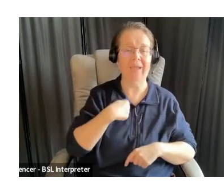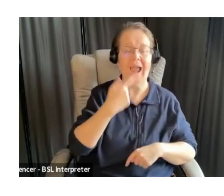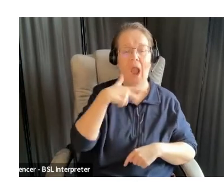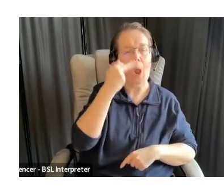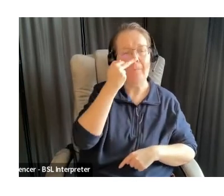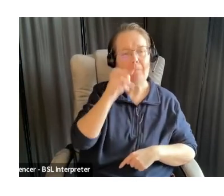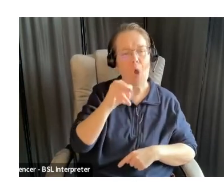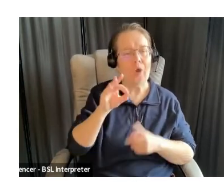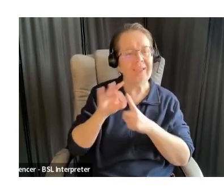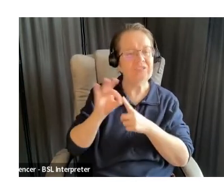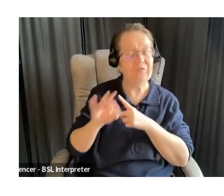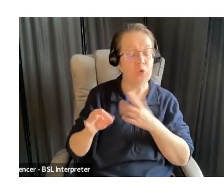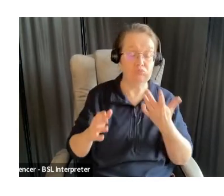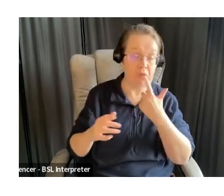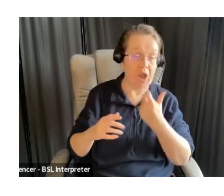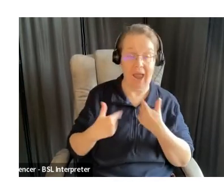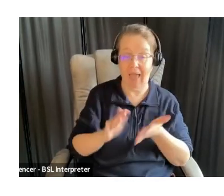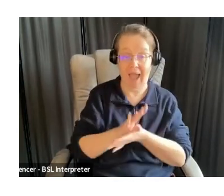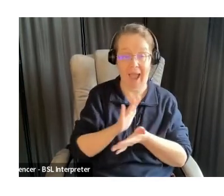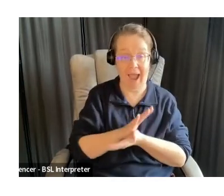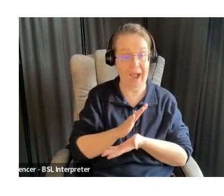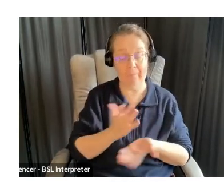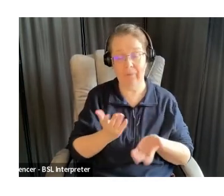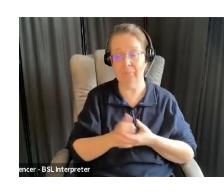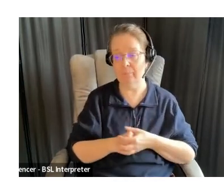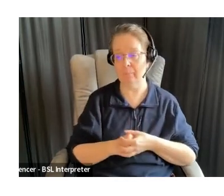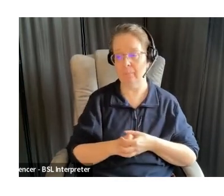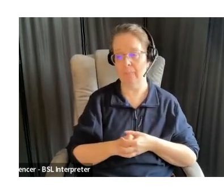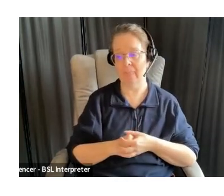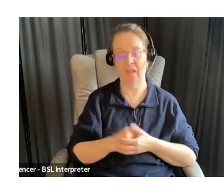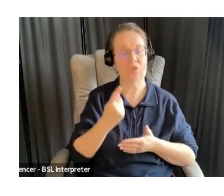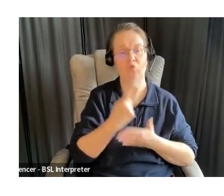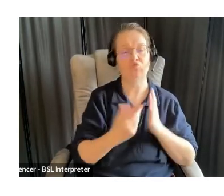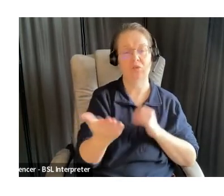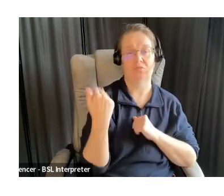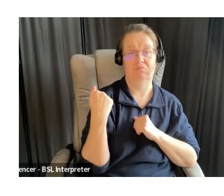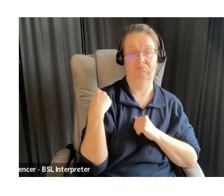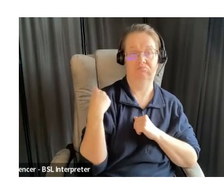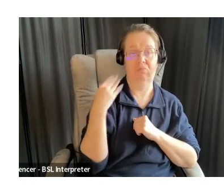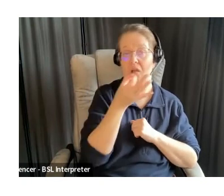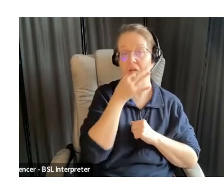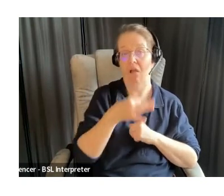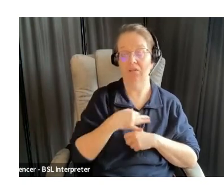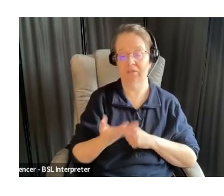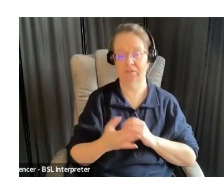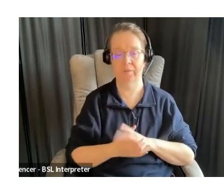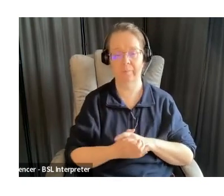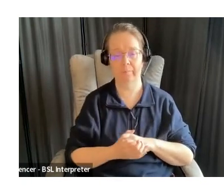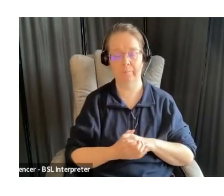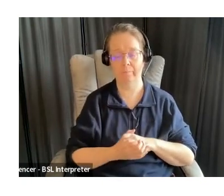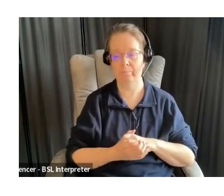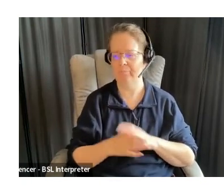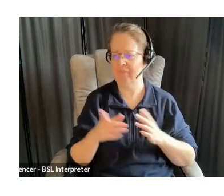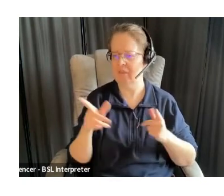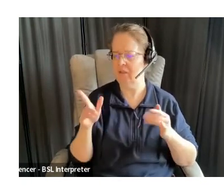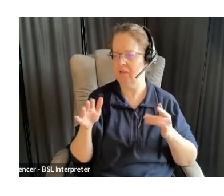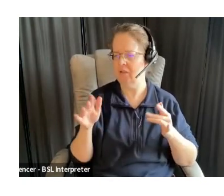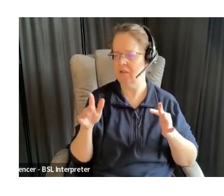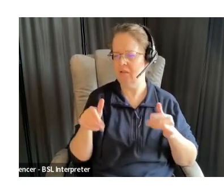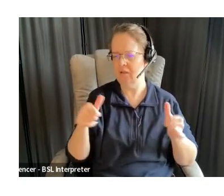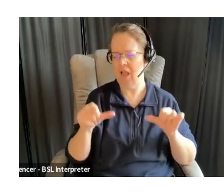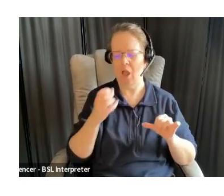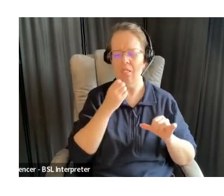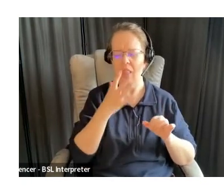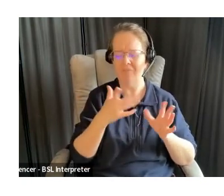interview with you. So we're happy to do that. All you've got to do is simply request it. There is a lovely